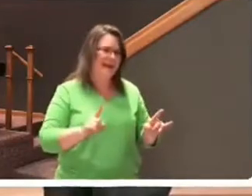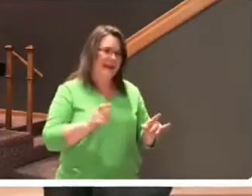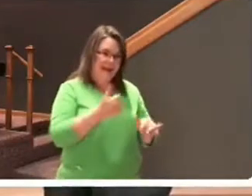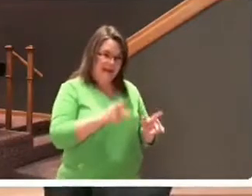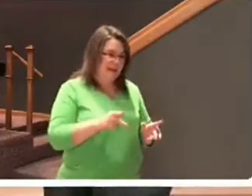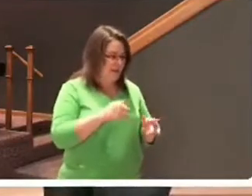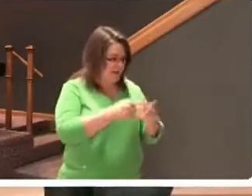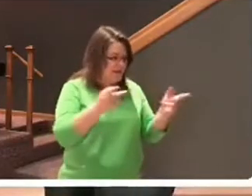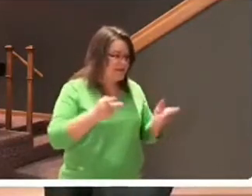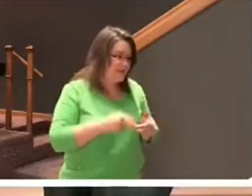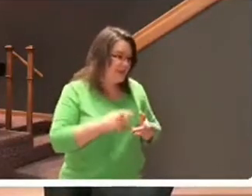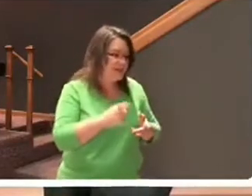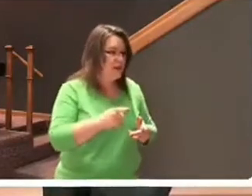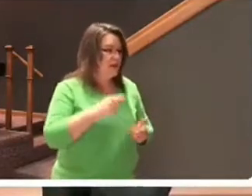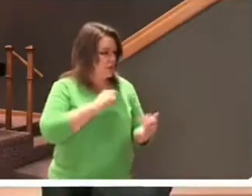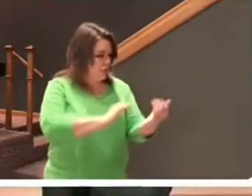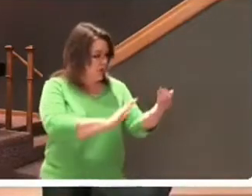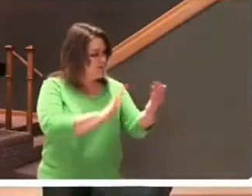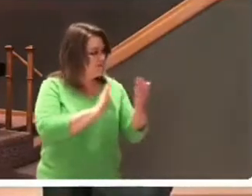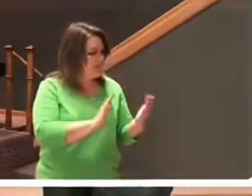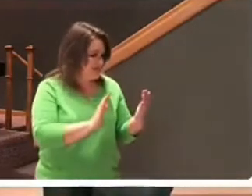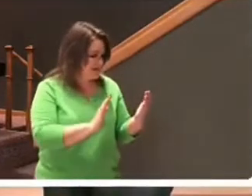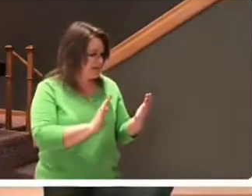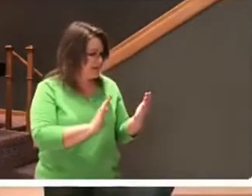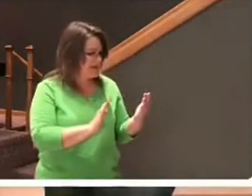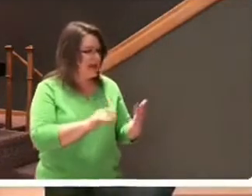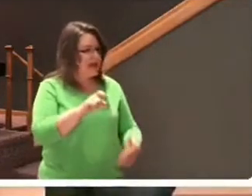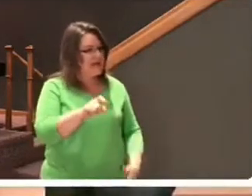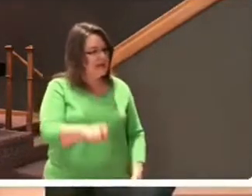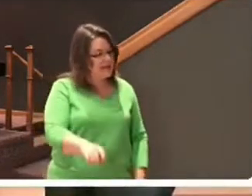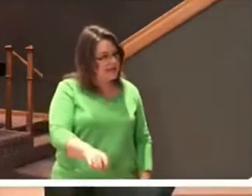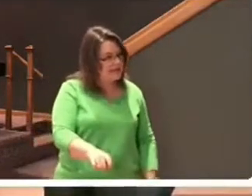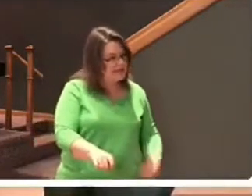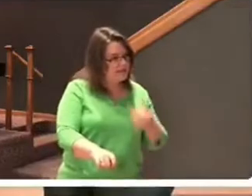anybody in this place who you are facing a need?